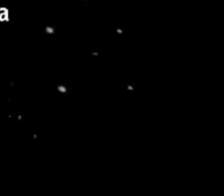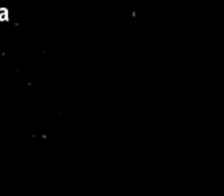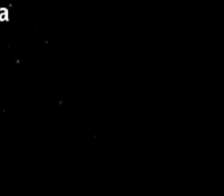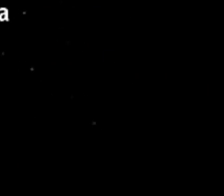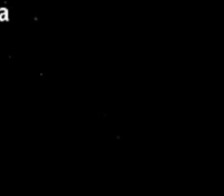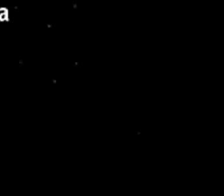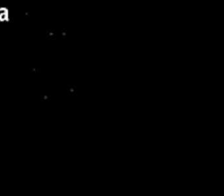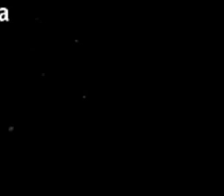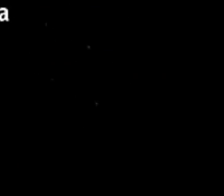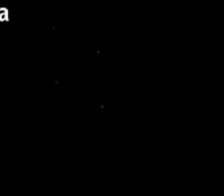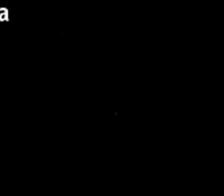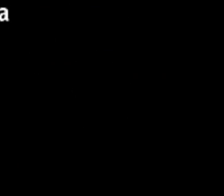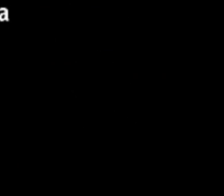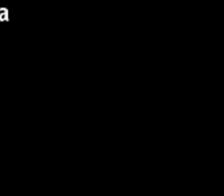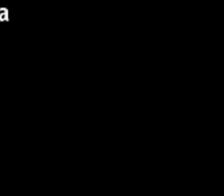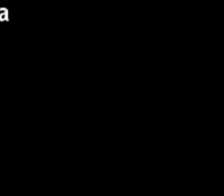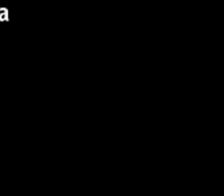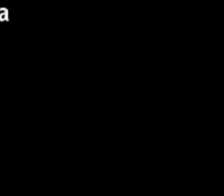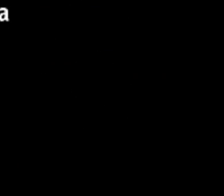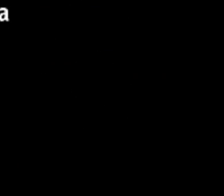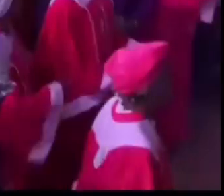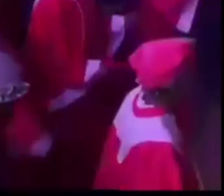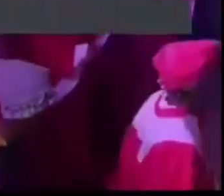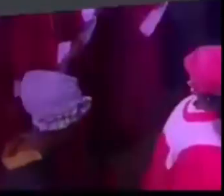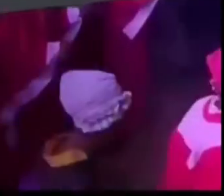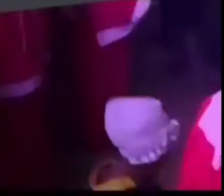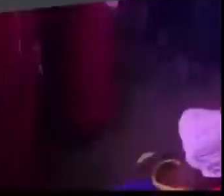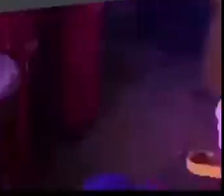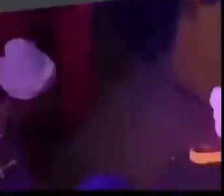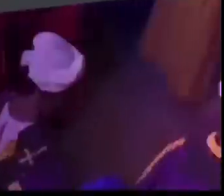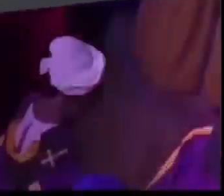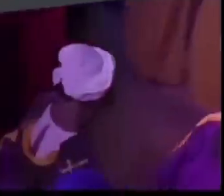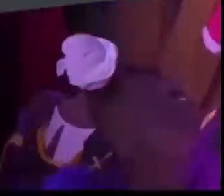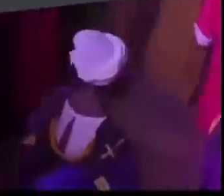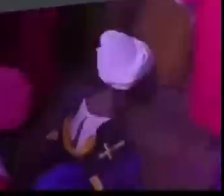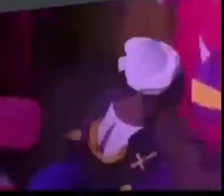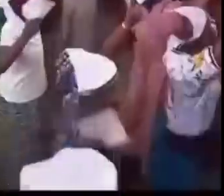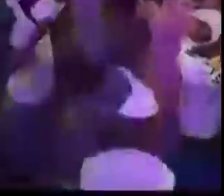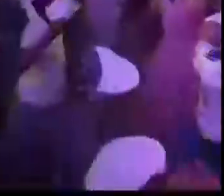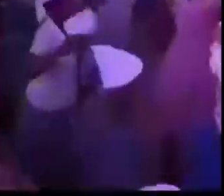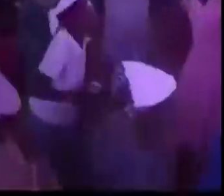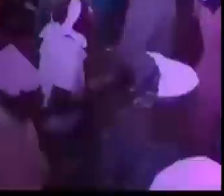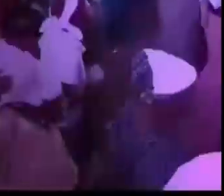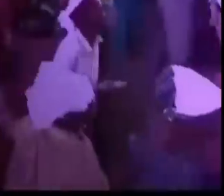Shebi o ba bus stop. Bare we do be. Airport area Lucky and Bado. Shebi o ba Masquire press concert. The